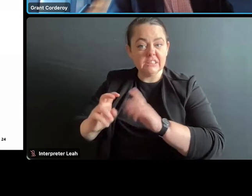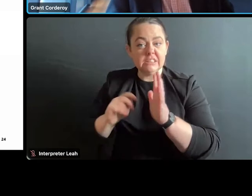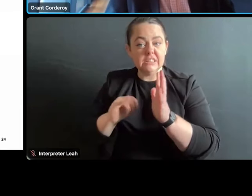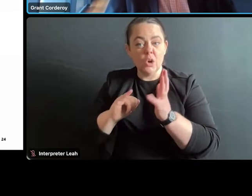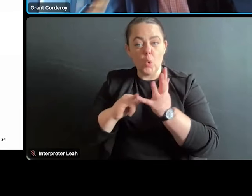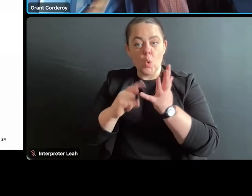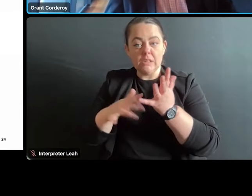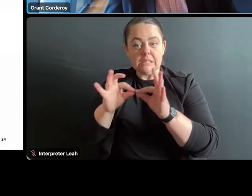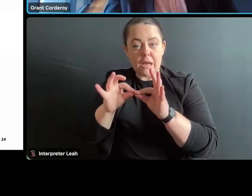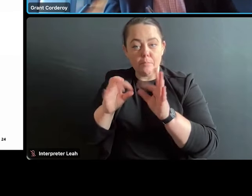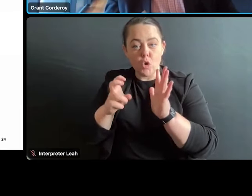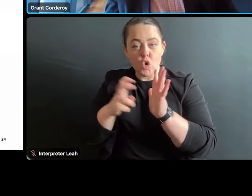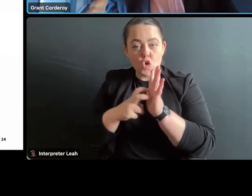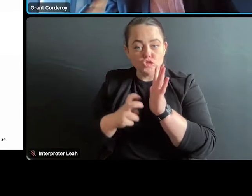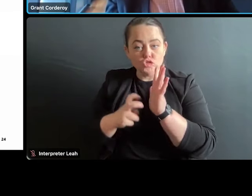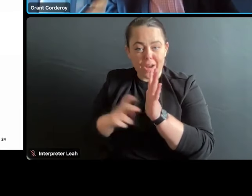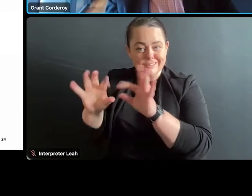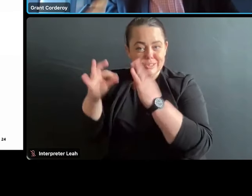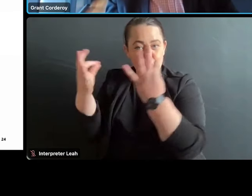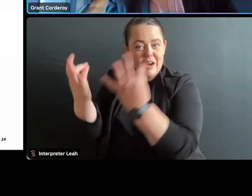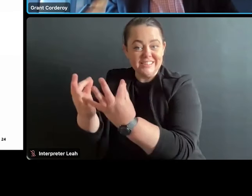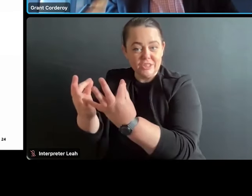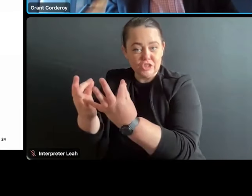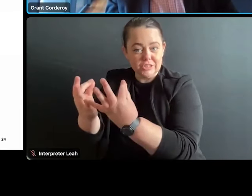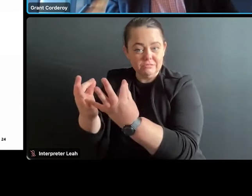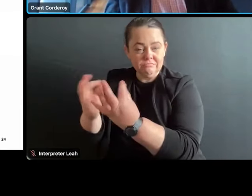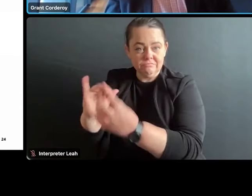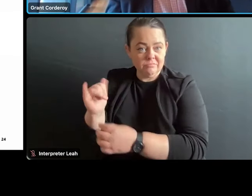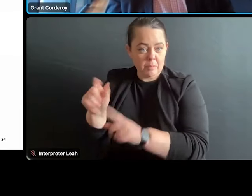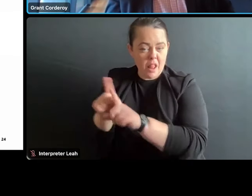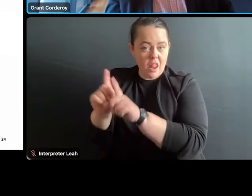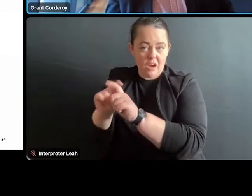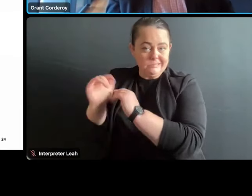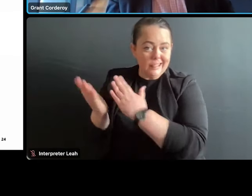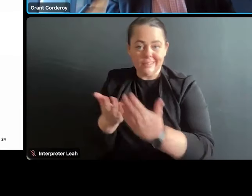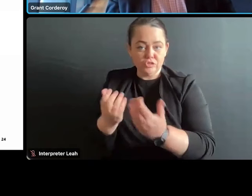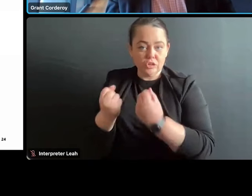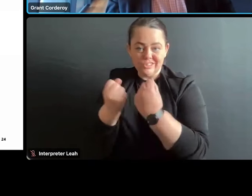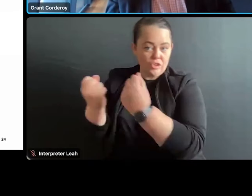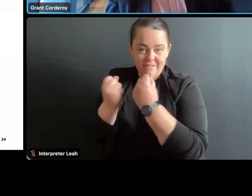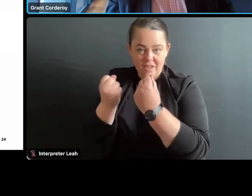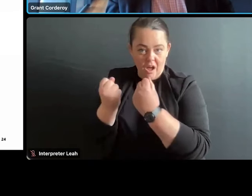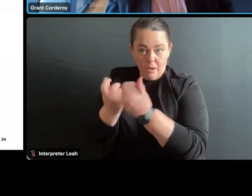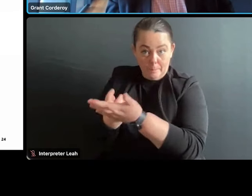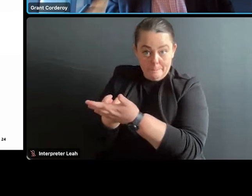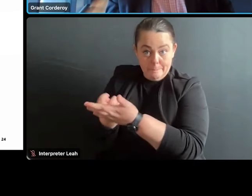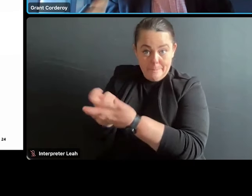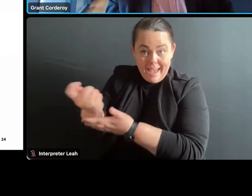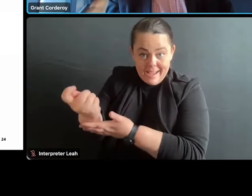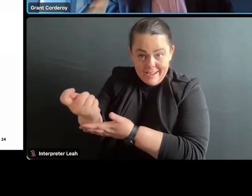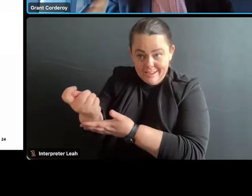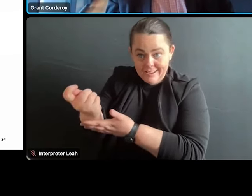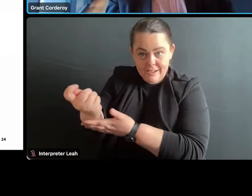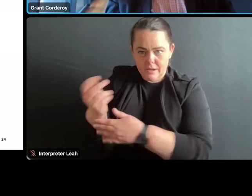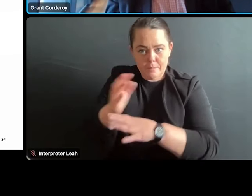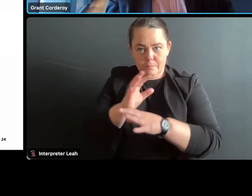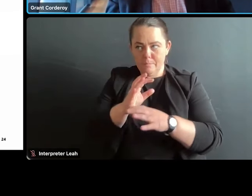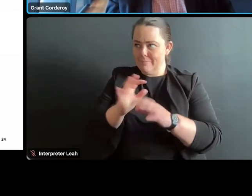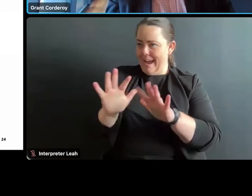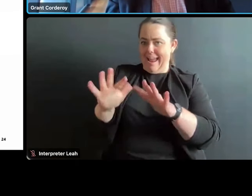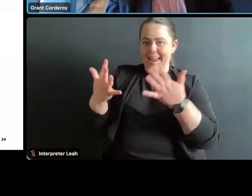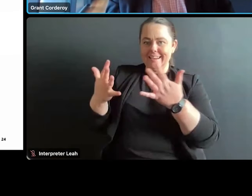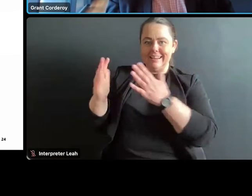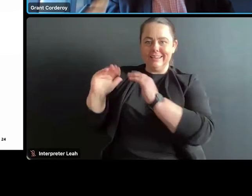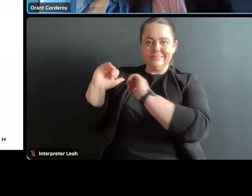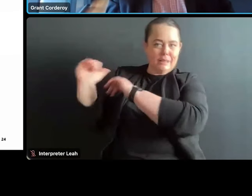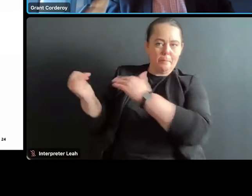But if they're a person that you paid through the accounts payable system or any of your other other approved suppliers, agency